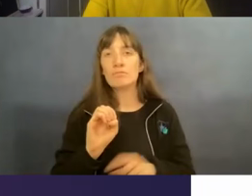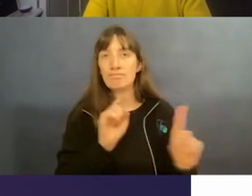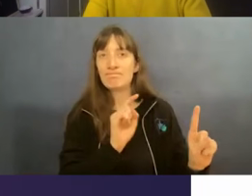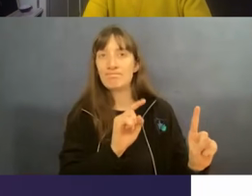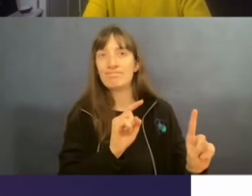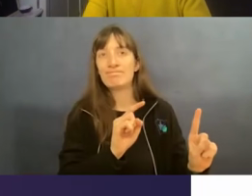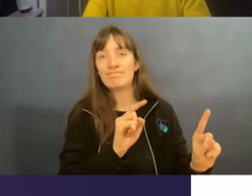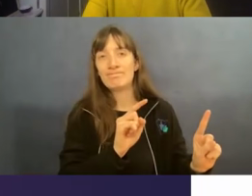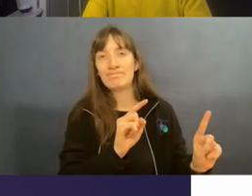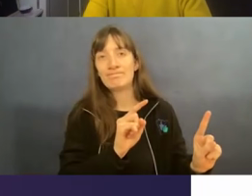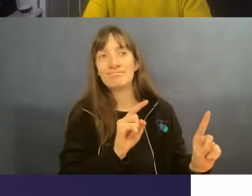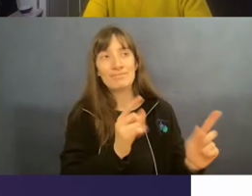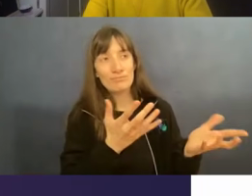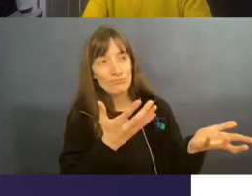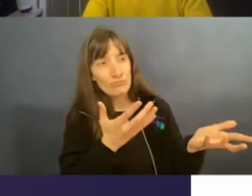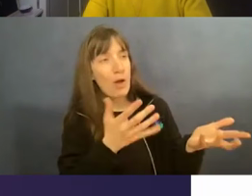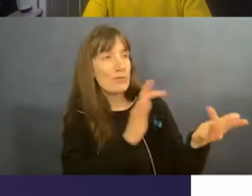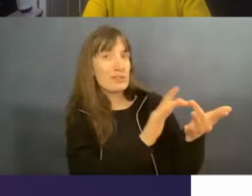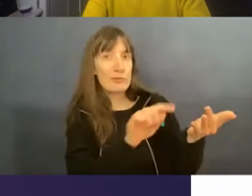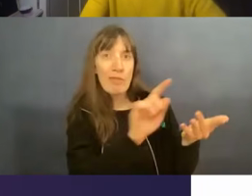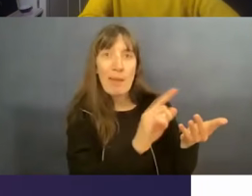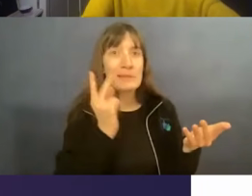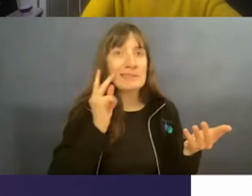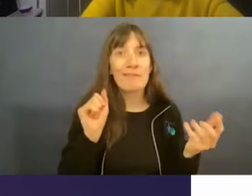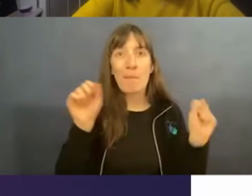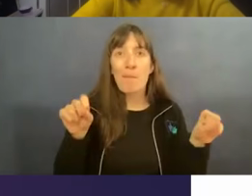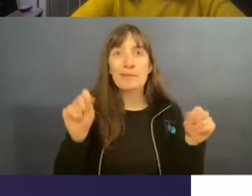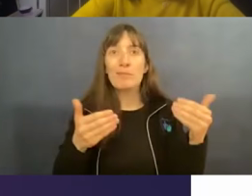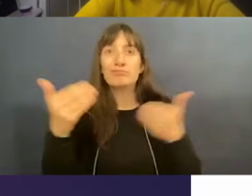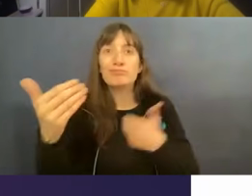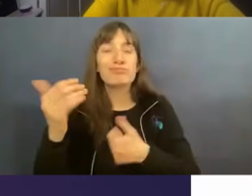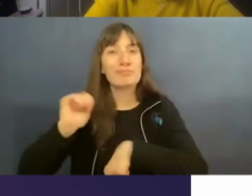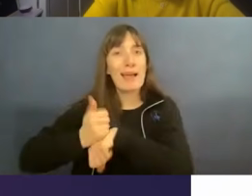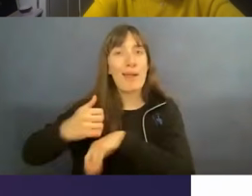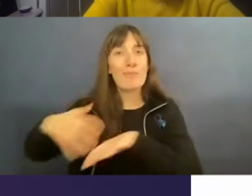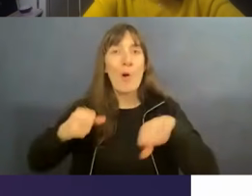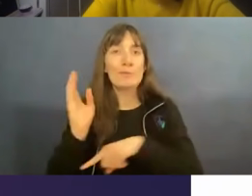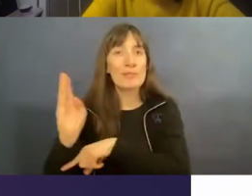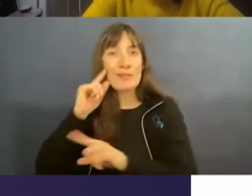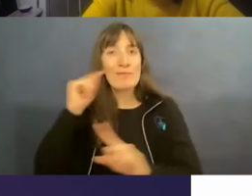So I'll talk about that and see if that's something we can get in the future.